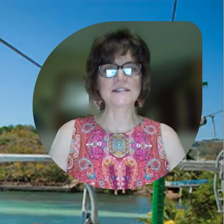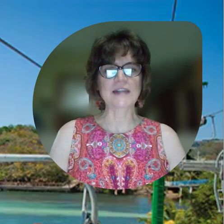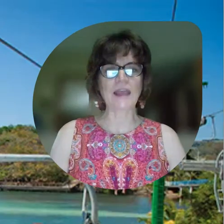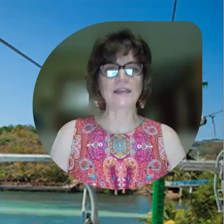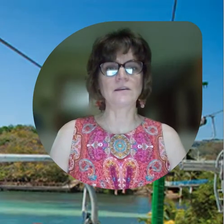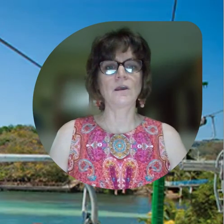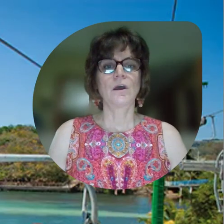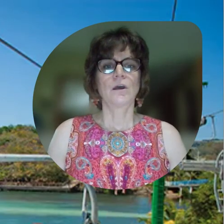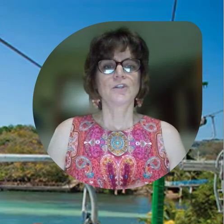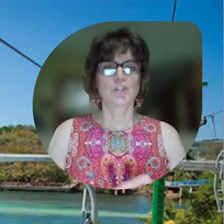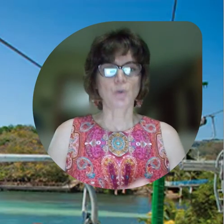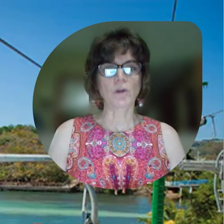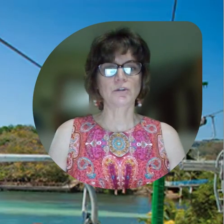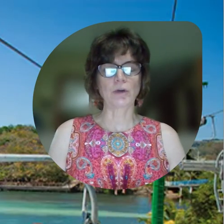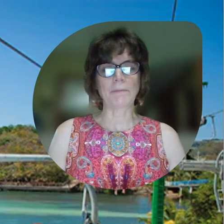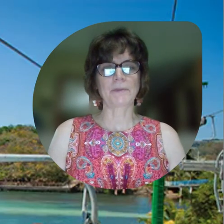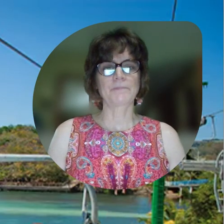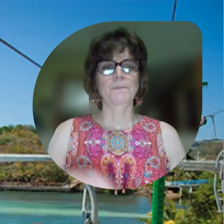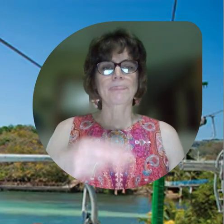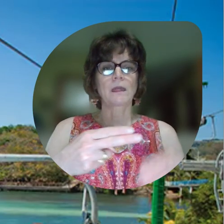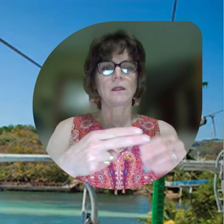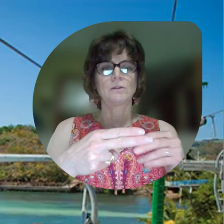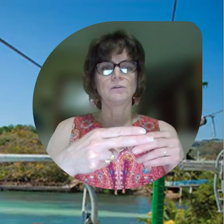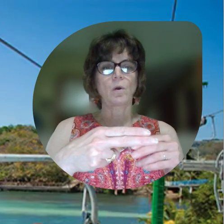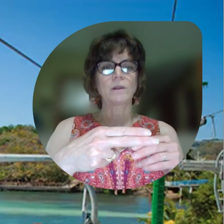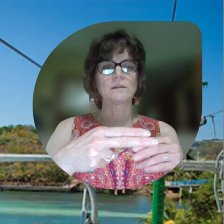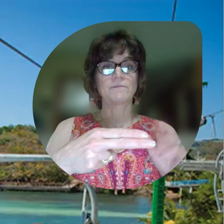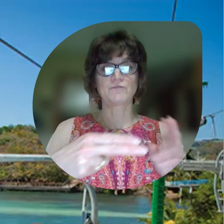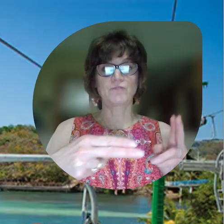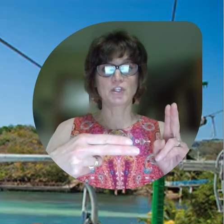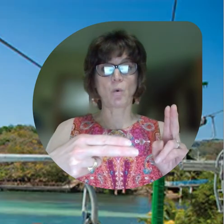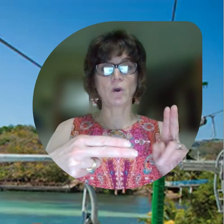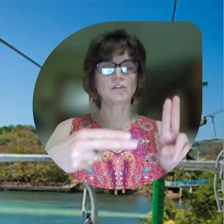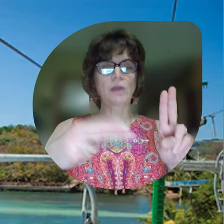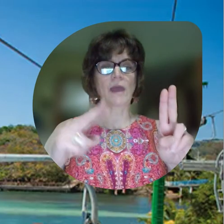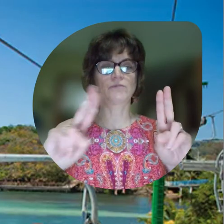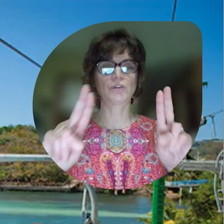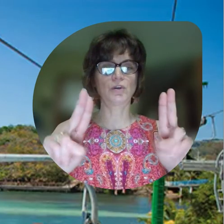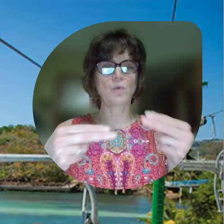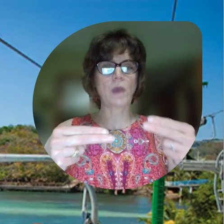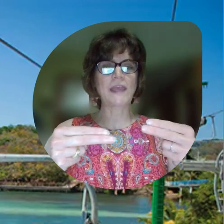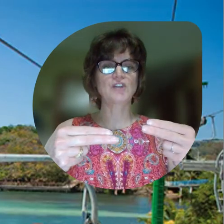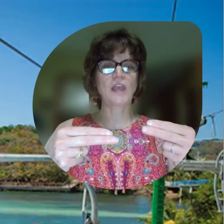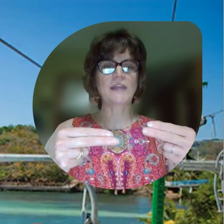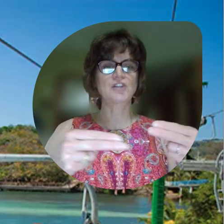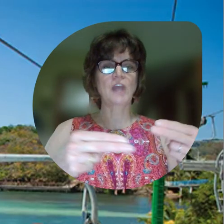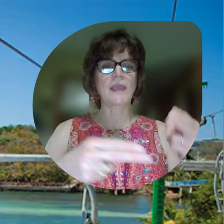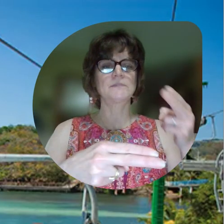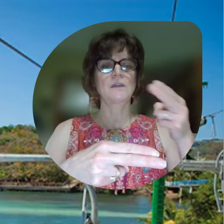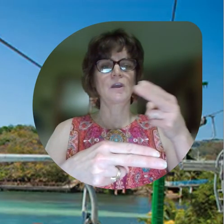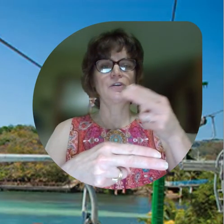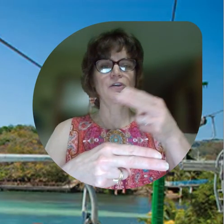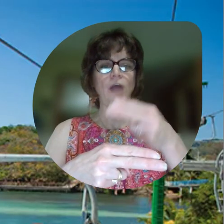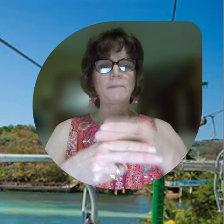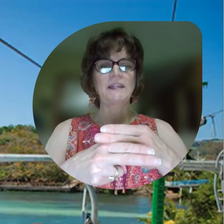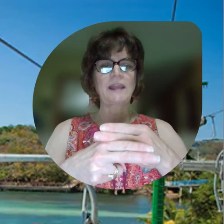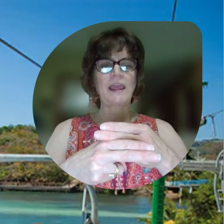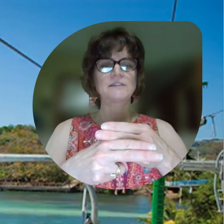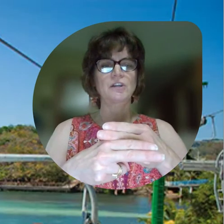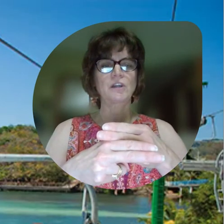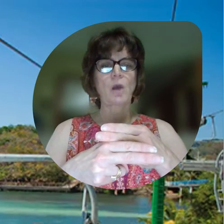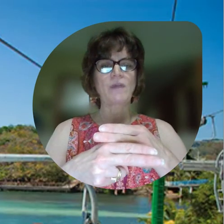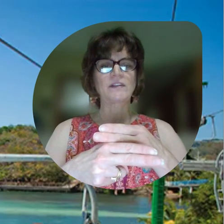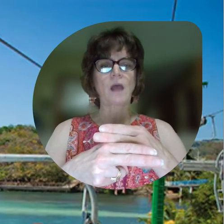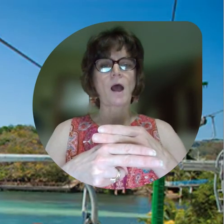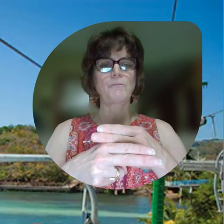is to sign short trip. You're going to, for short, you have two H hand shape. Your dominant